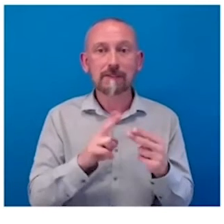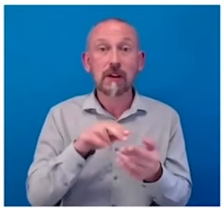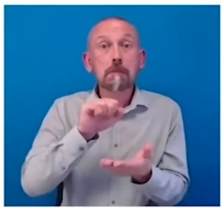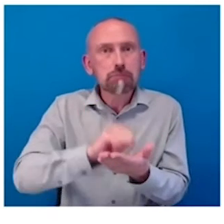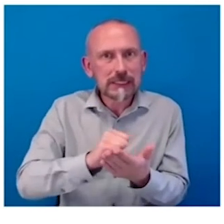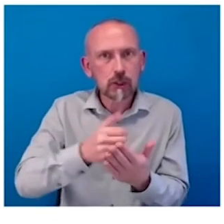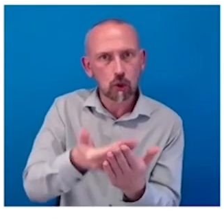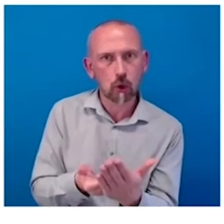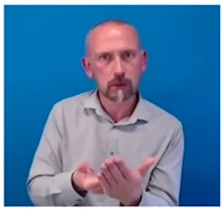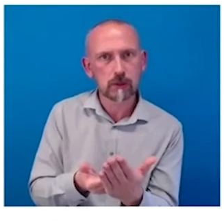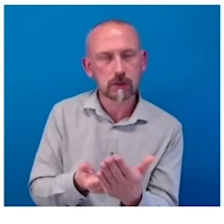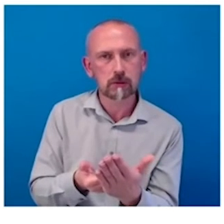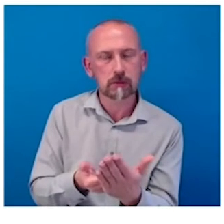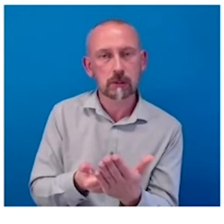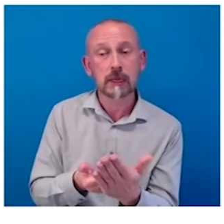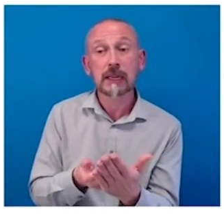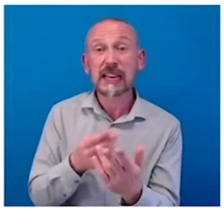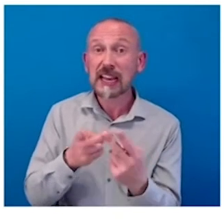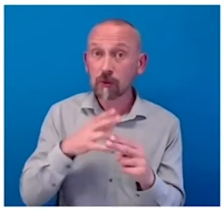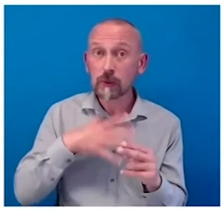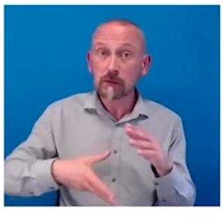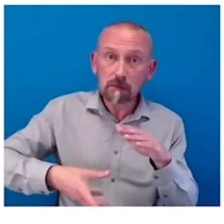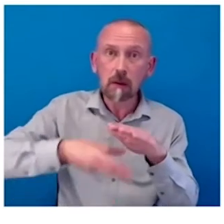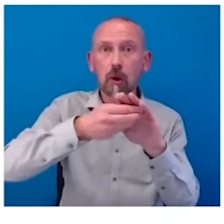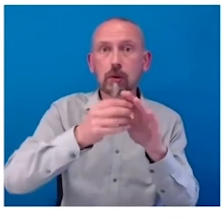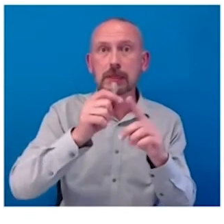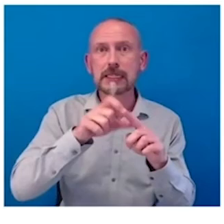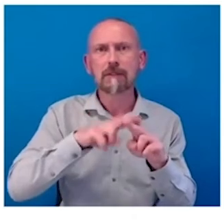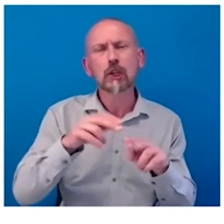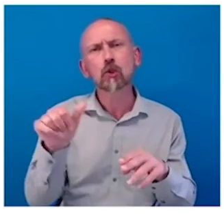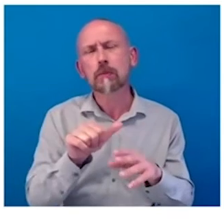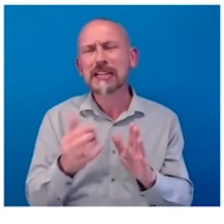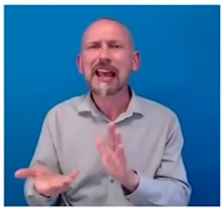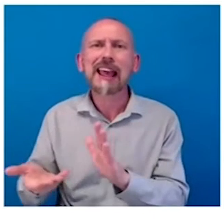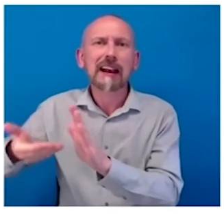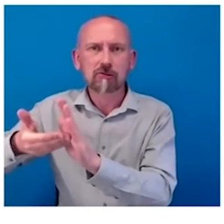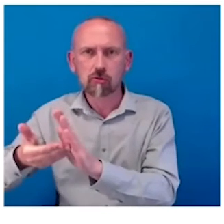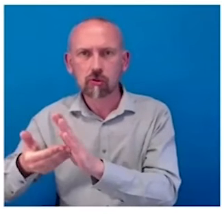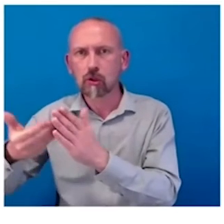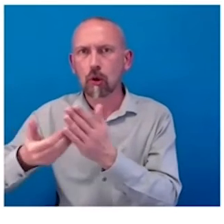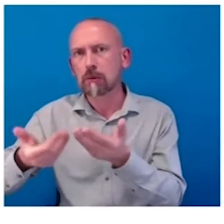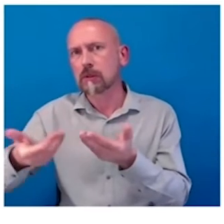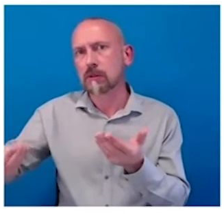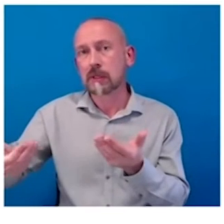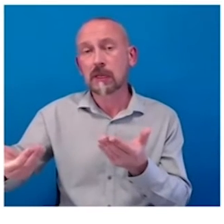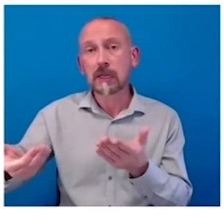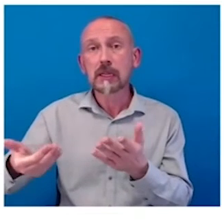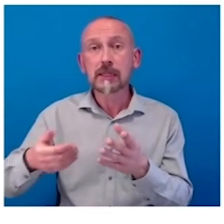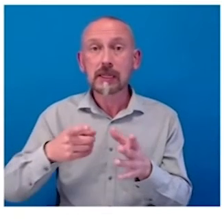PDF, you should publish them as additional documents. You should still publish HTML as the default.